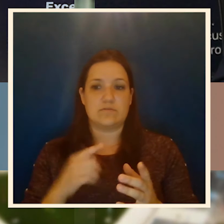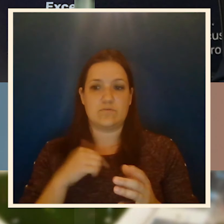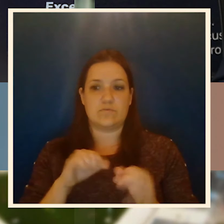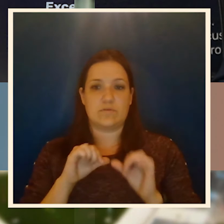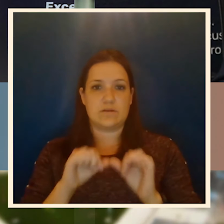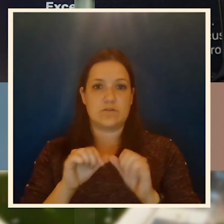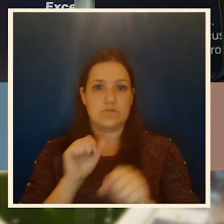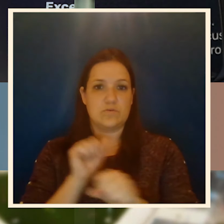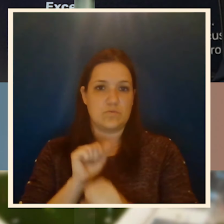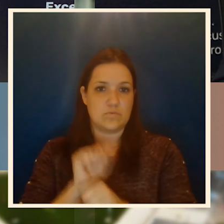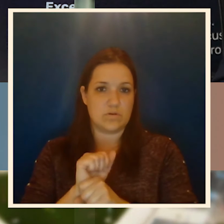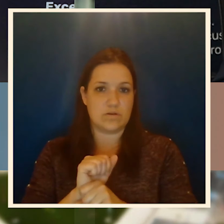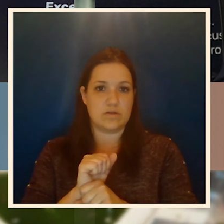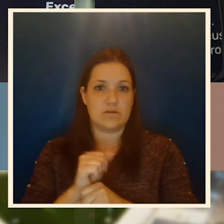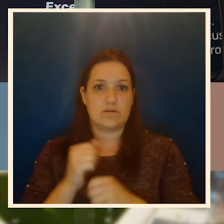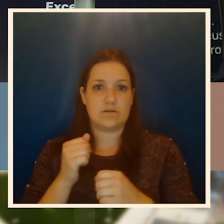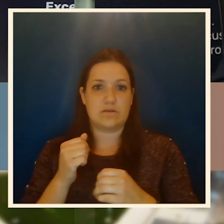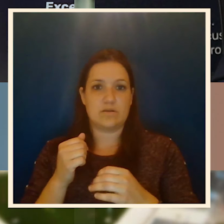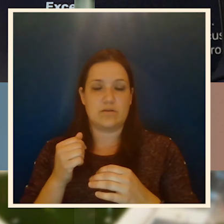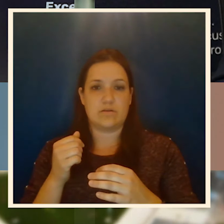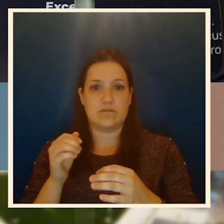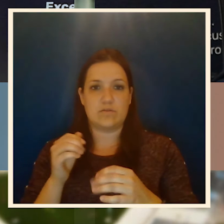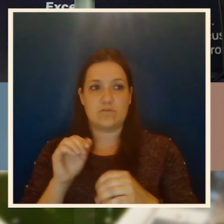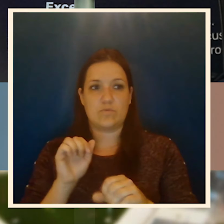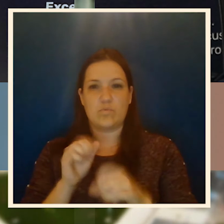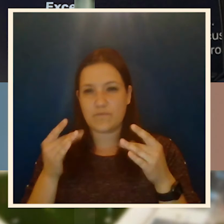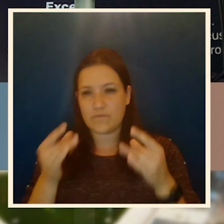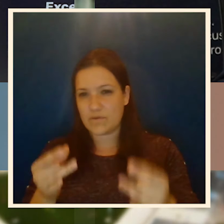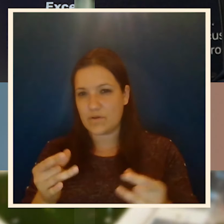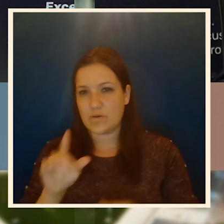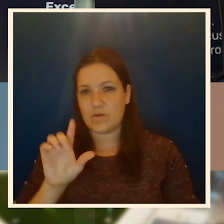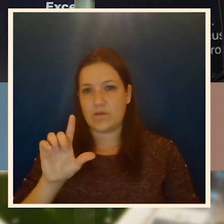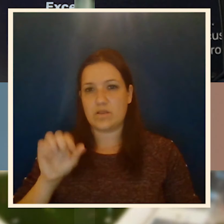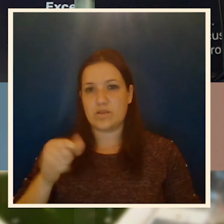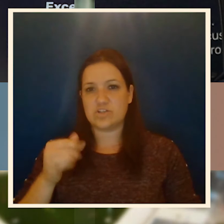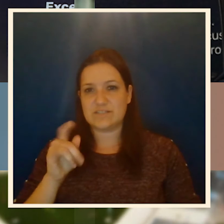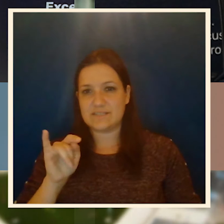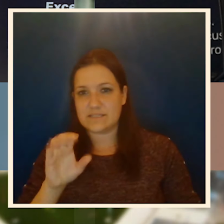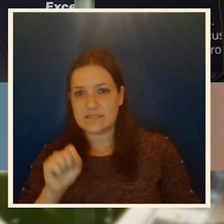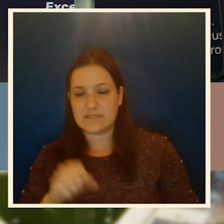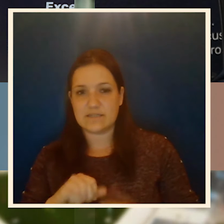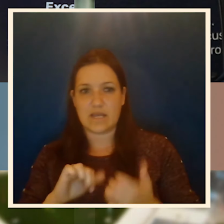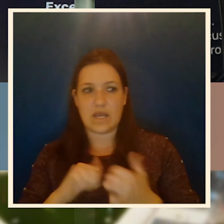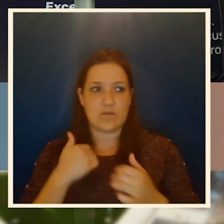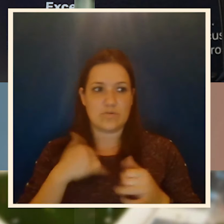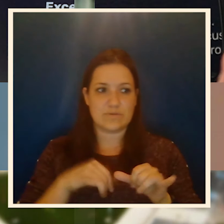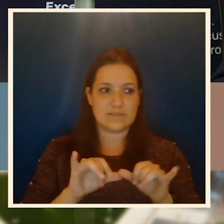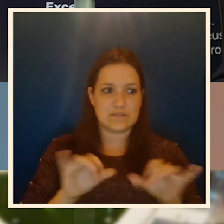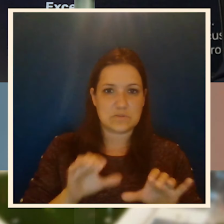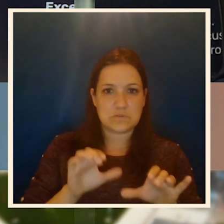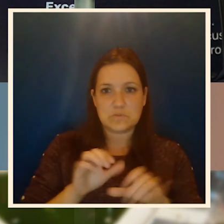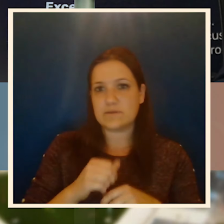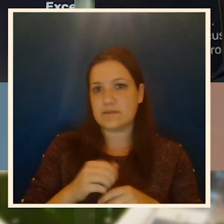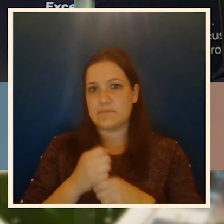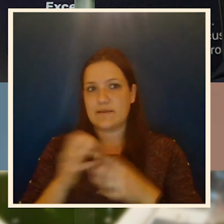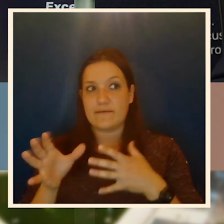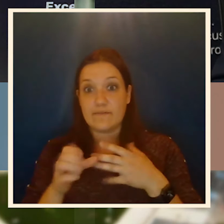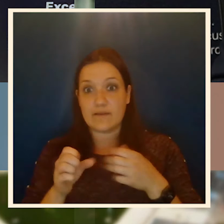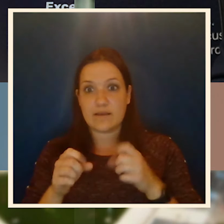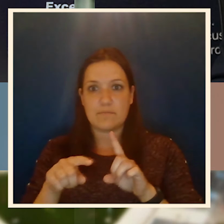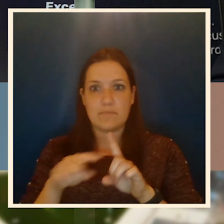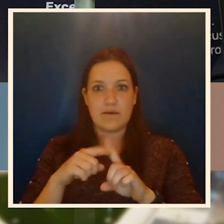continue to work through just the workflow, the logistics, you know, how do we still make it a quick and